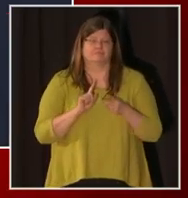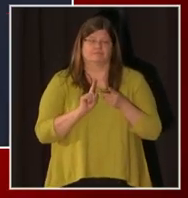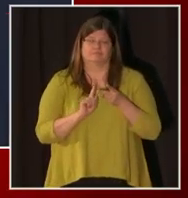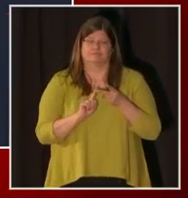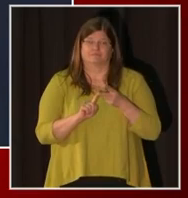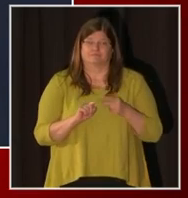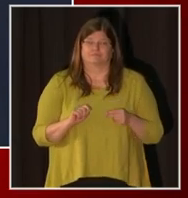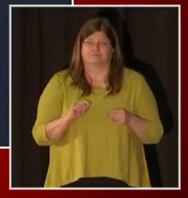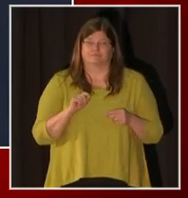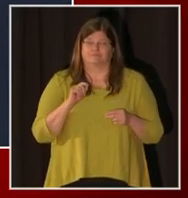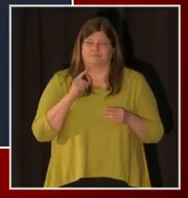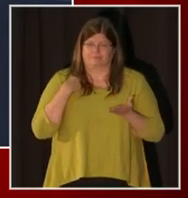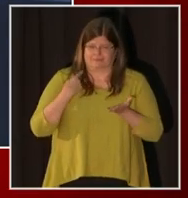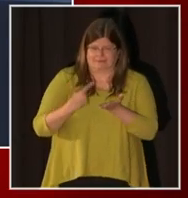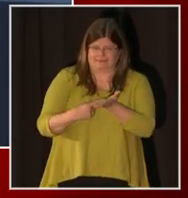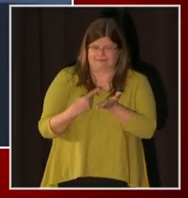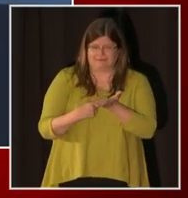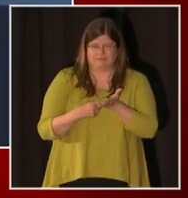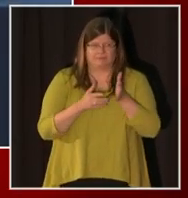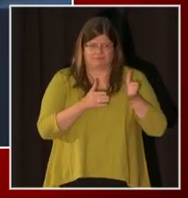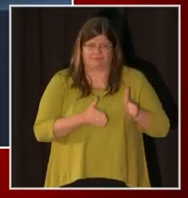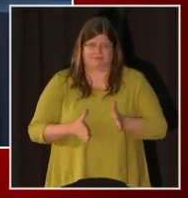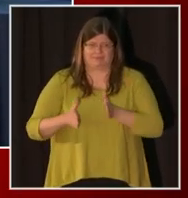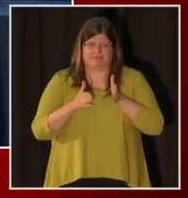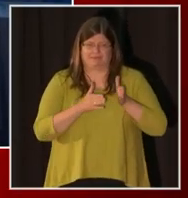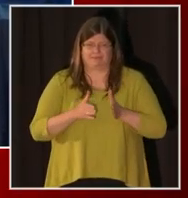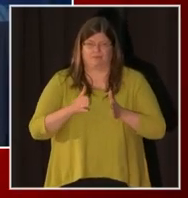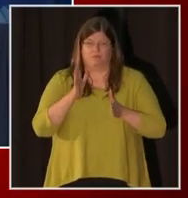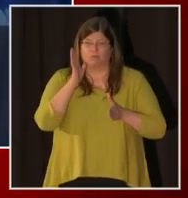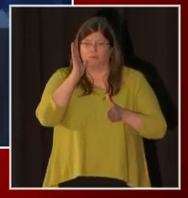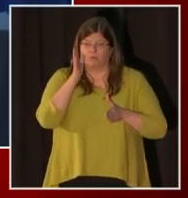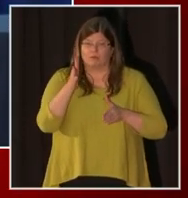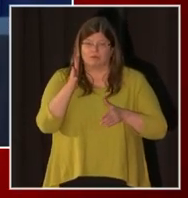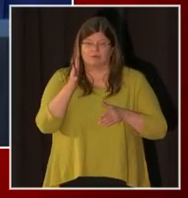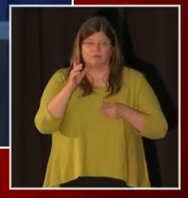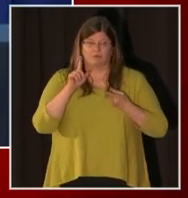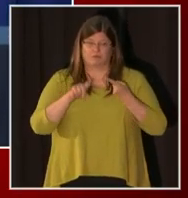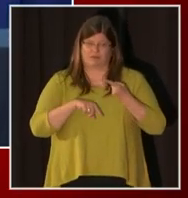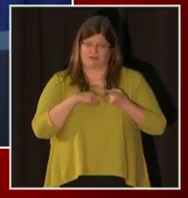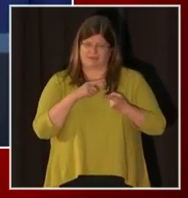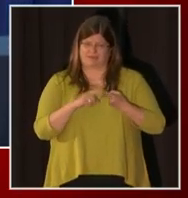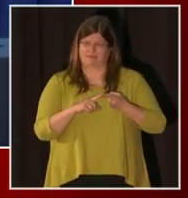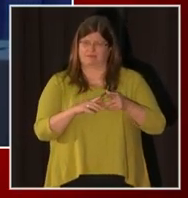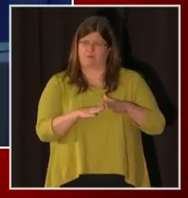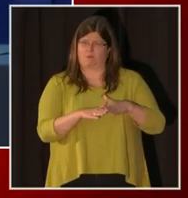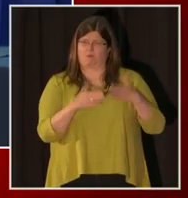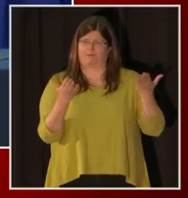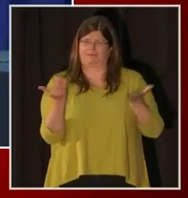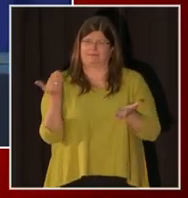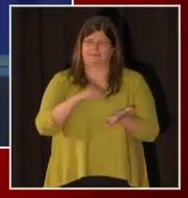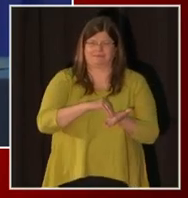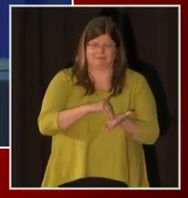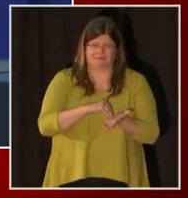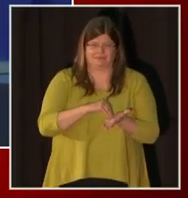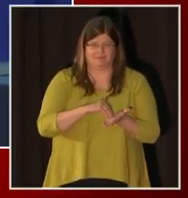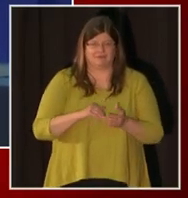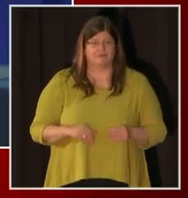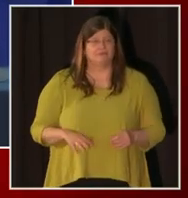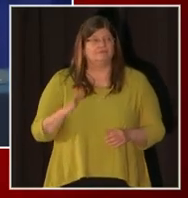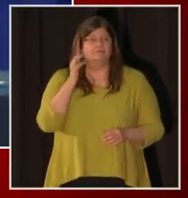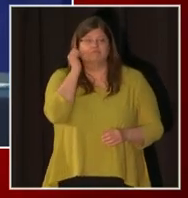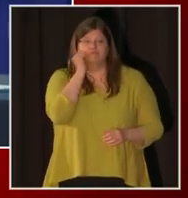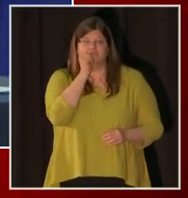our planning for when the time comes to reopen D.C. We report daily